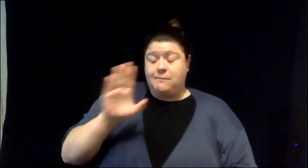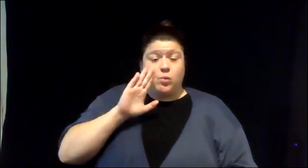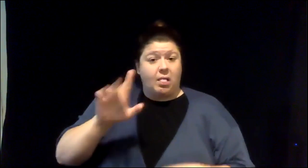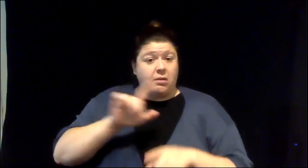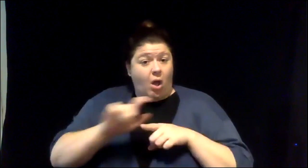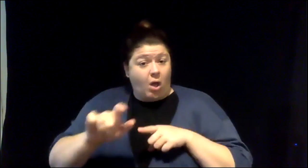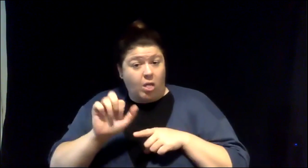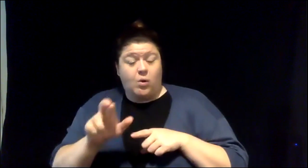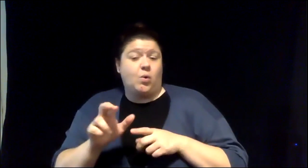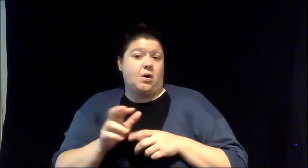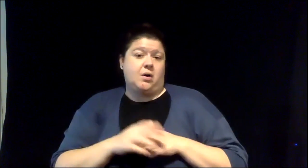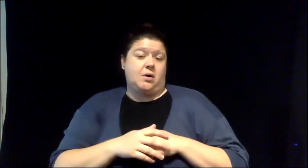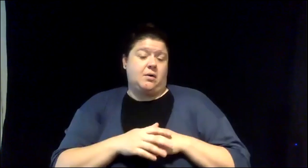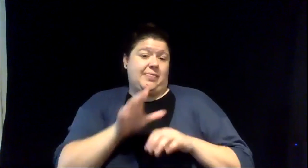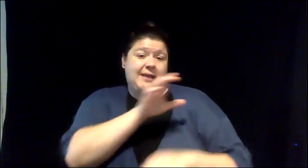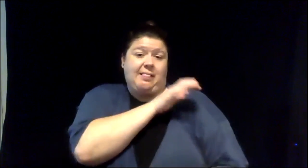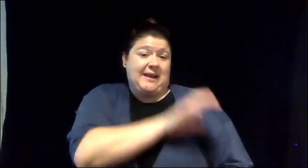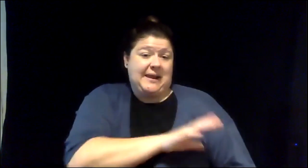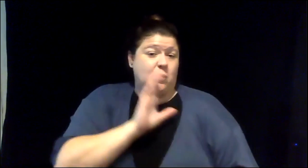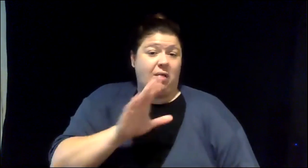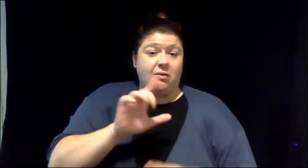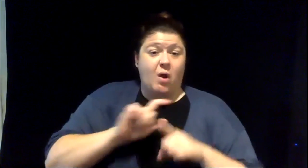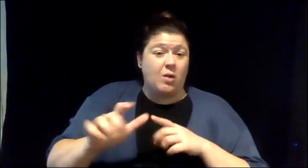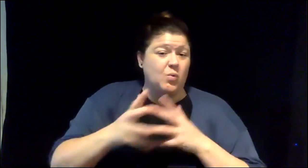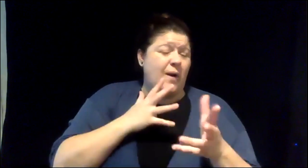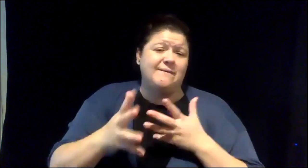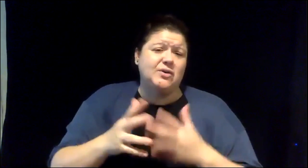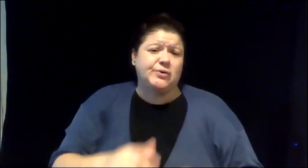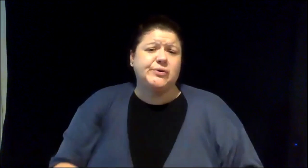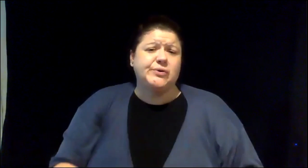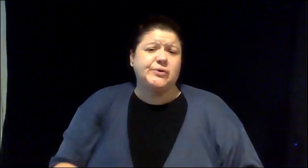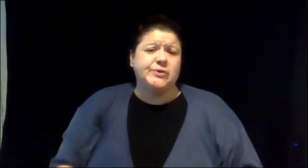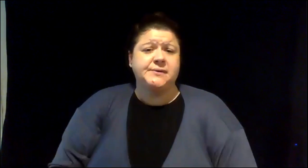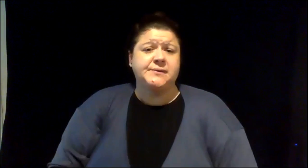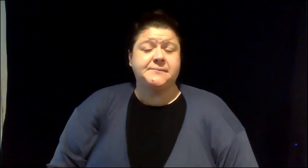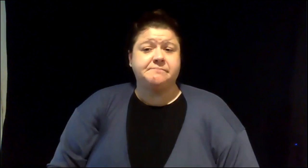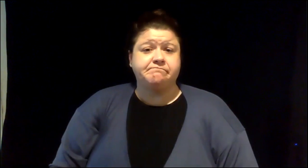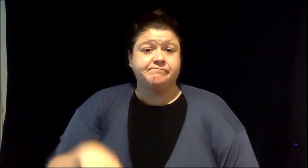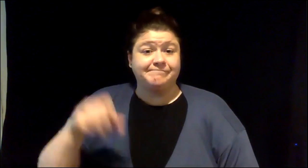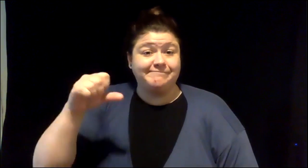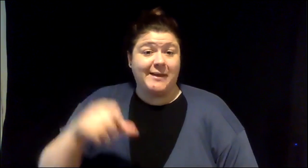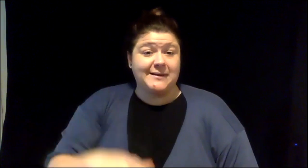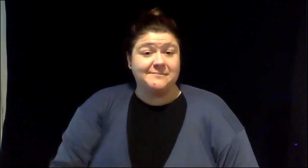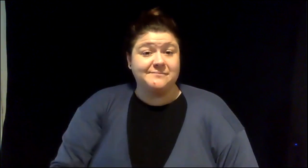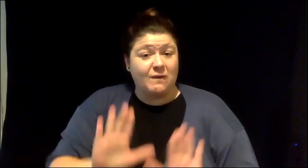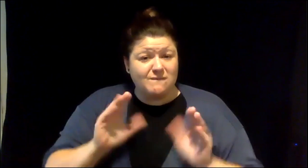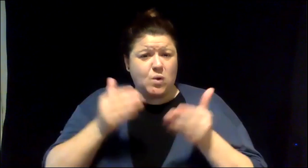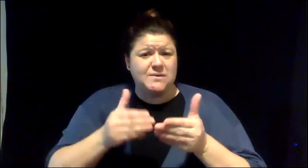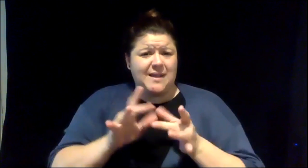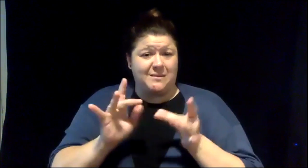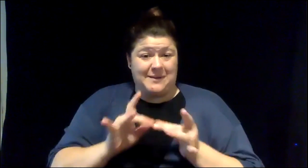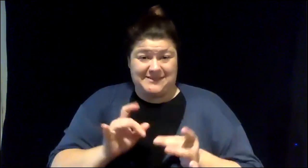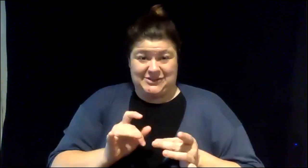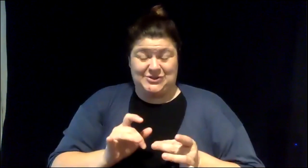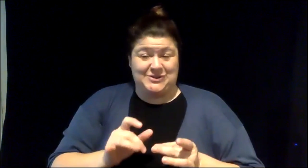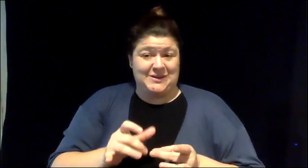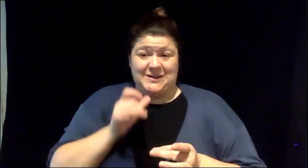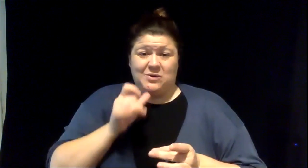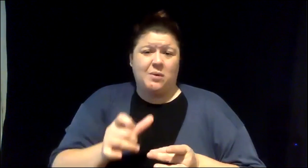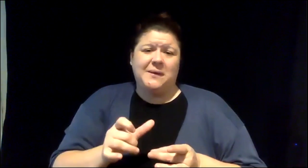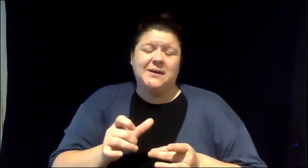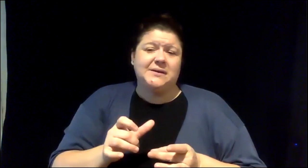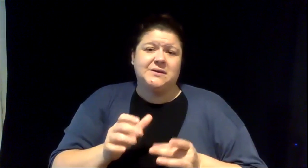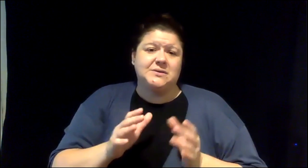the clinic or whatever. So yeah, focus on the message. Don't take too